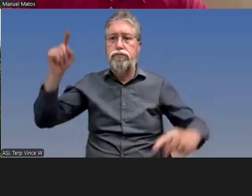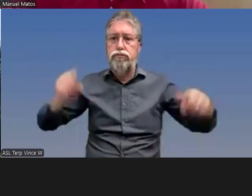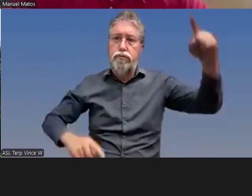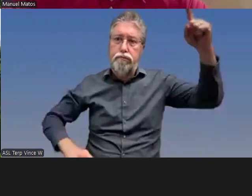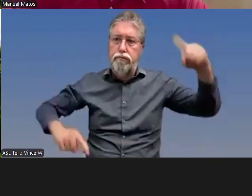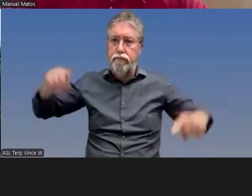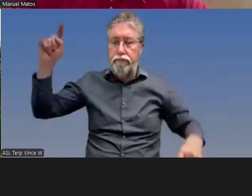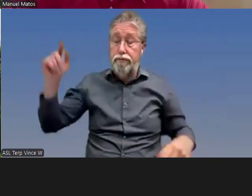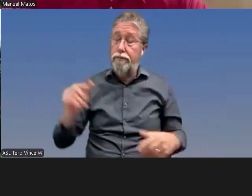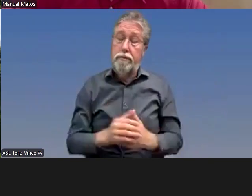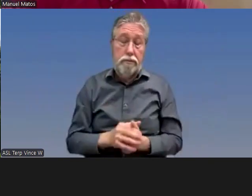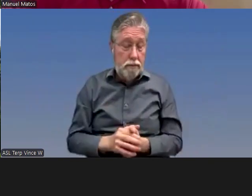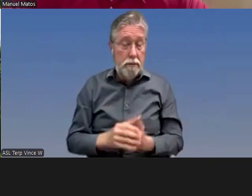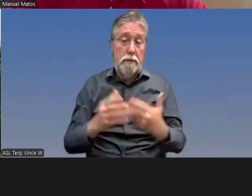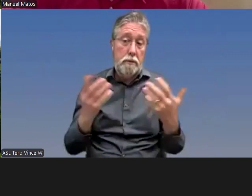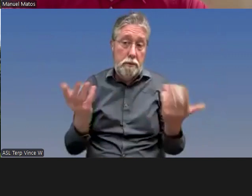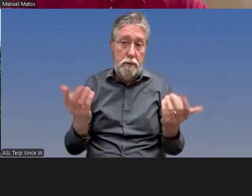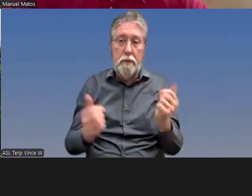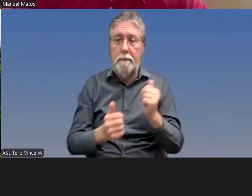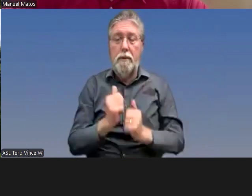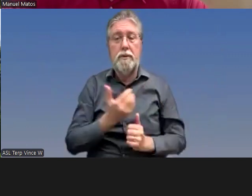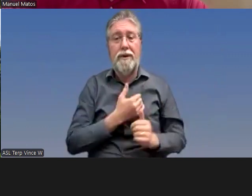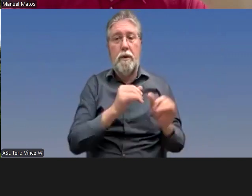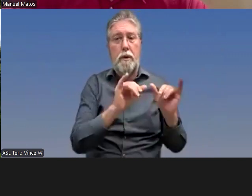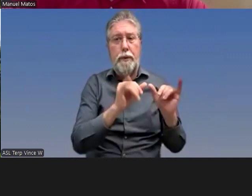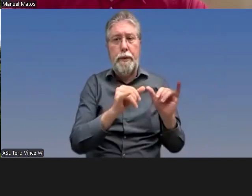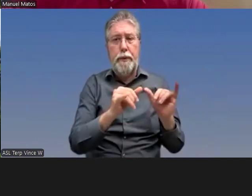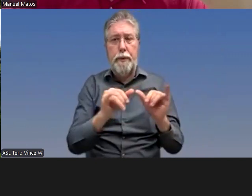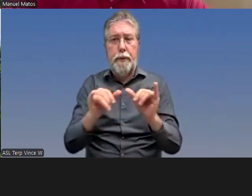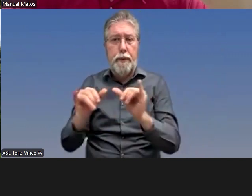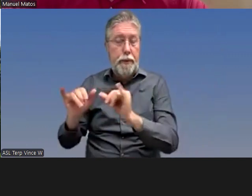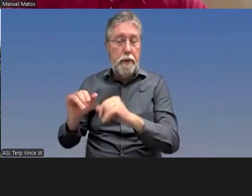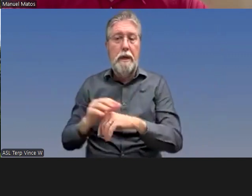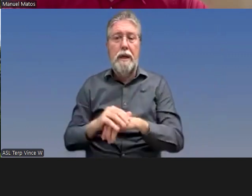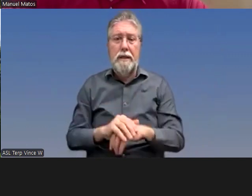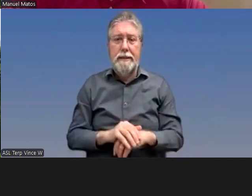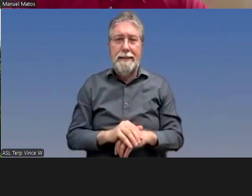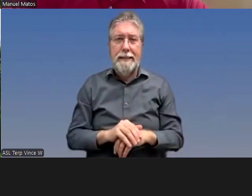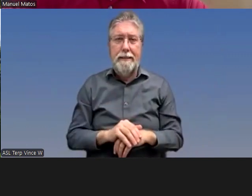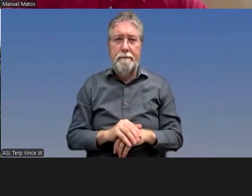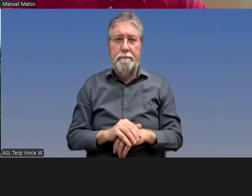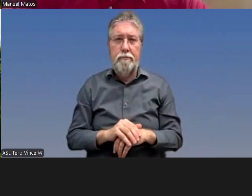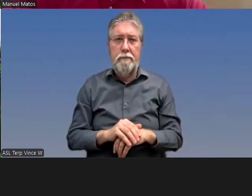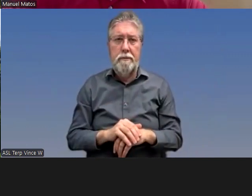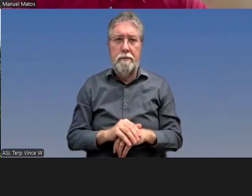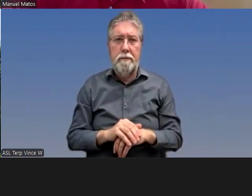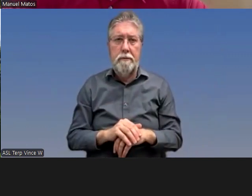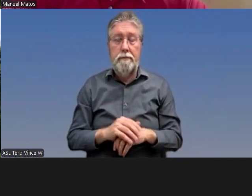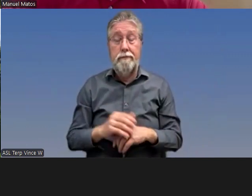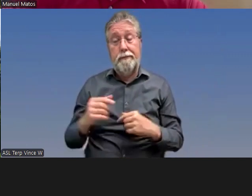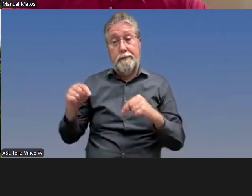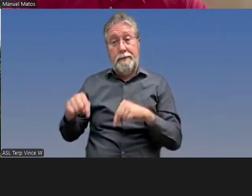And most of our weather measurement, our information is at, well, here in Utah, we